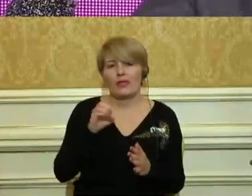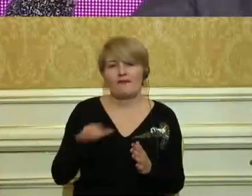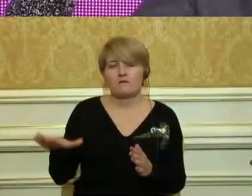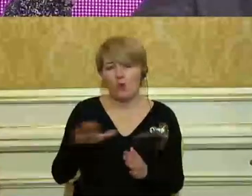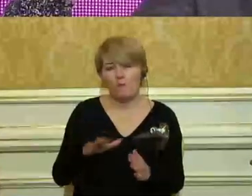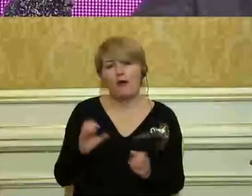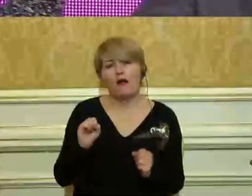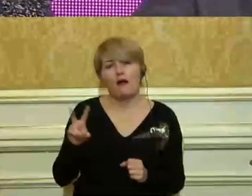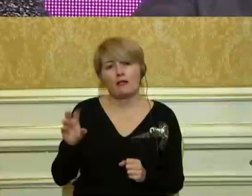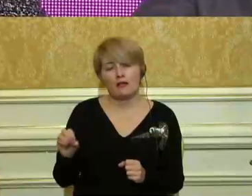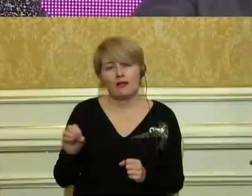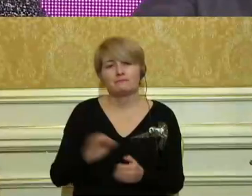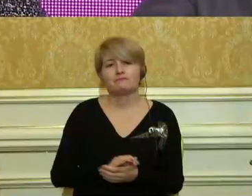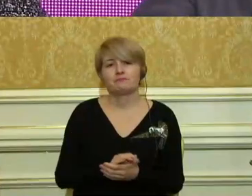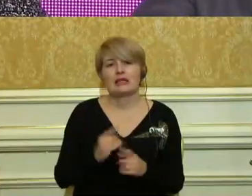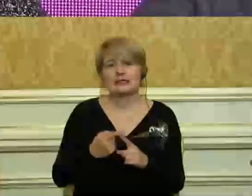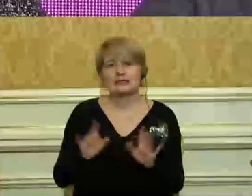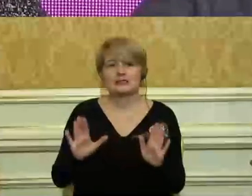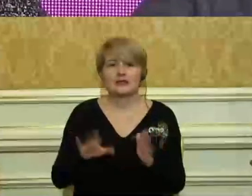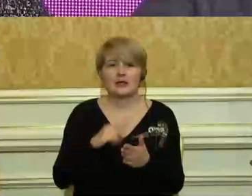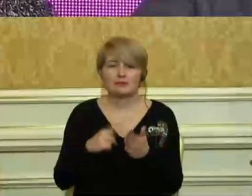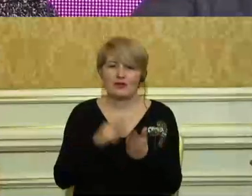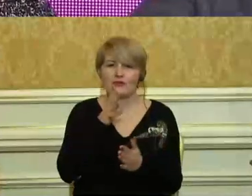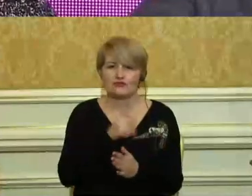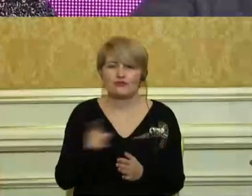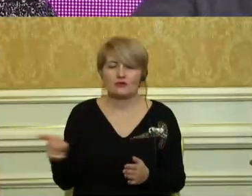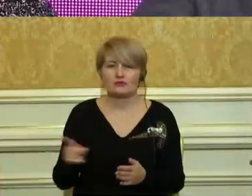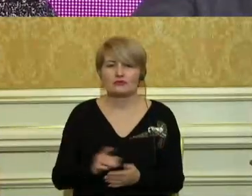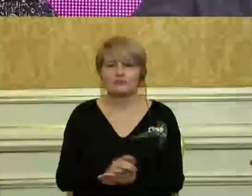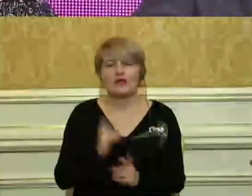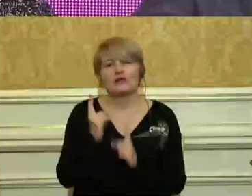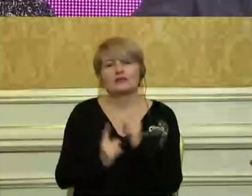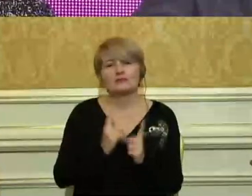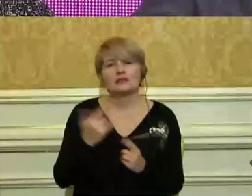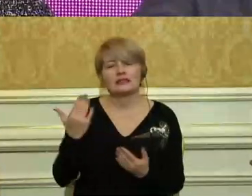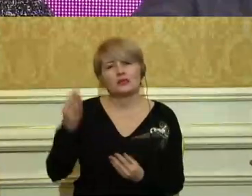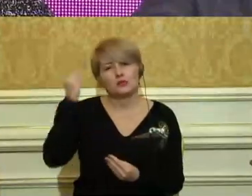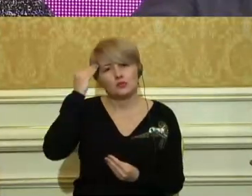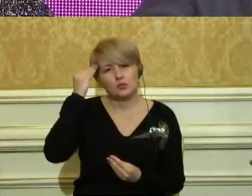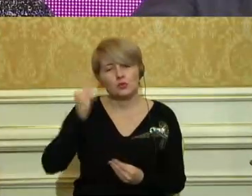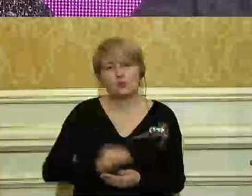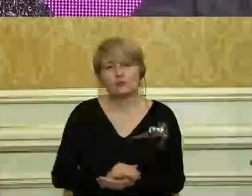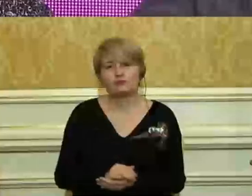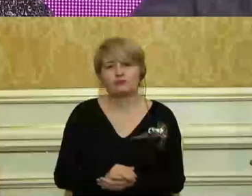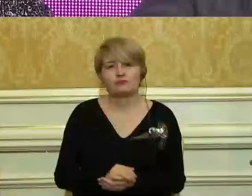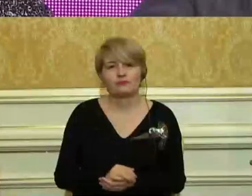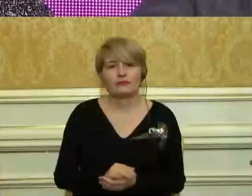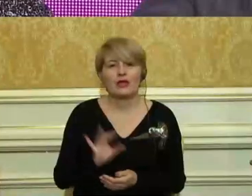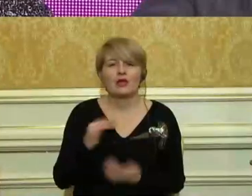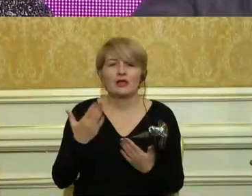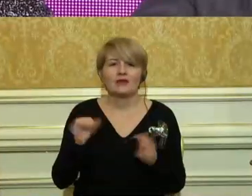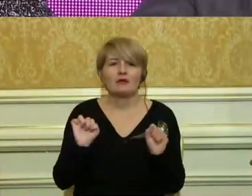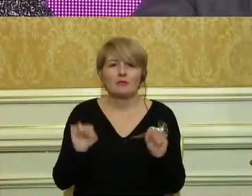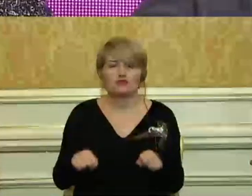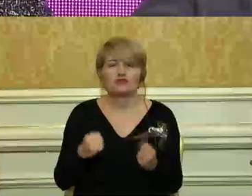is only a matter of time to change the mind. And you are getting more and more friends